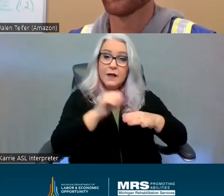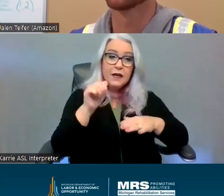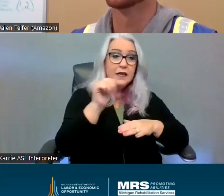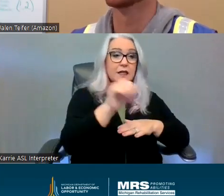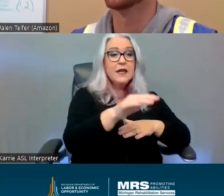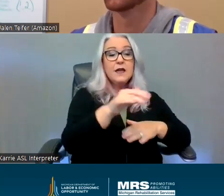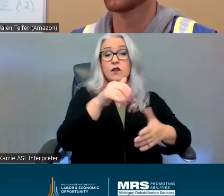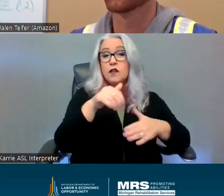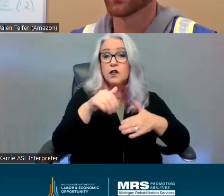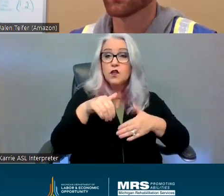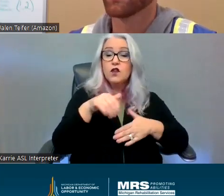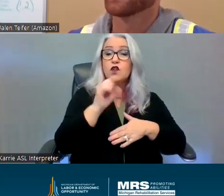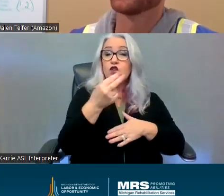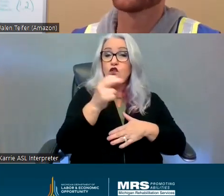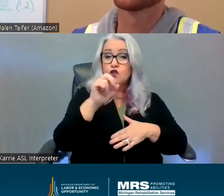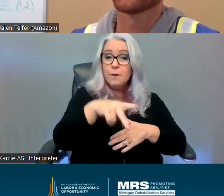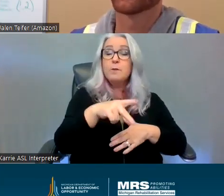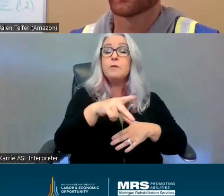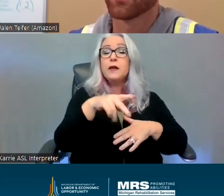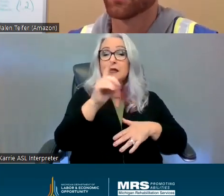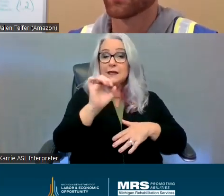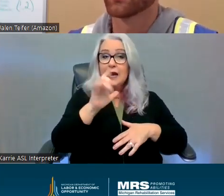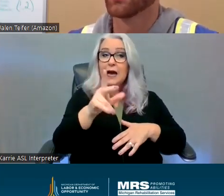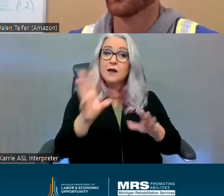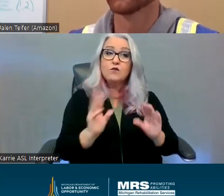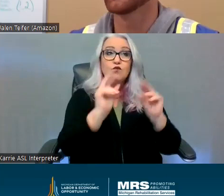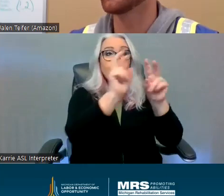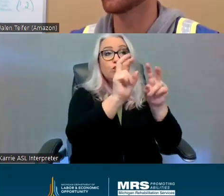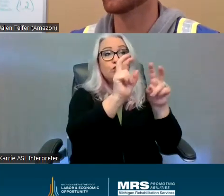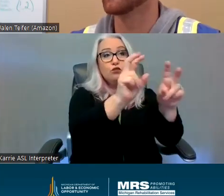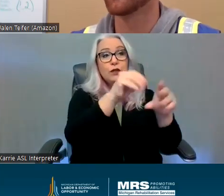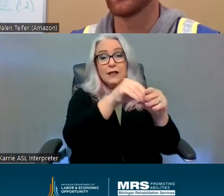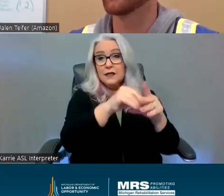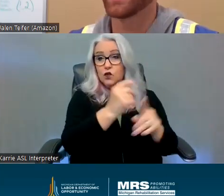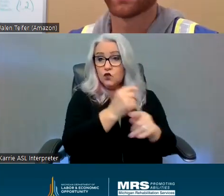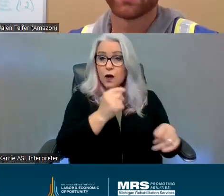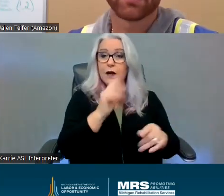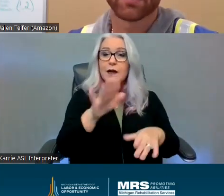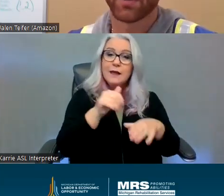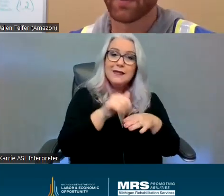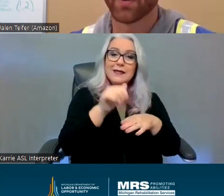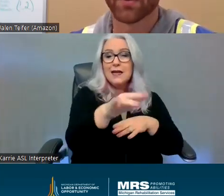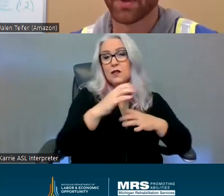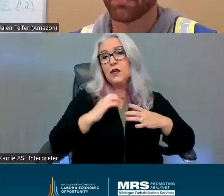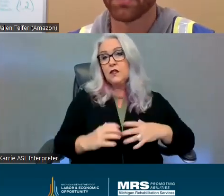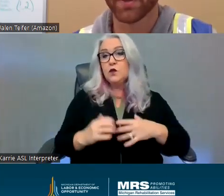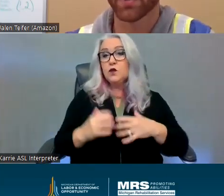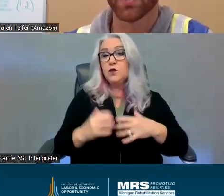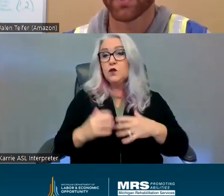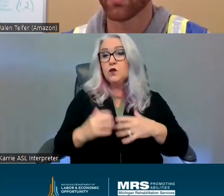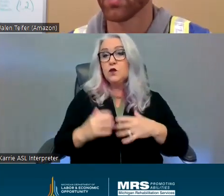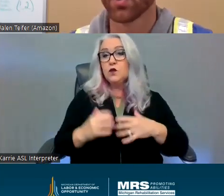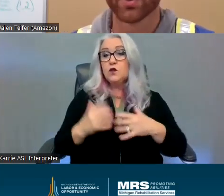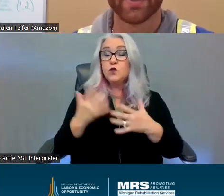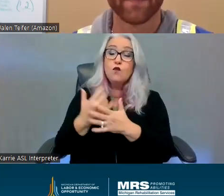dock, and that's where it gets loaded into trucks and gets sent out to customers. So day to day are just scanning packages, whether it be picking